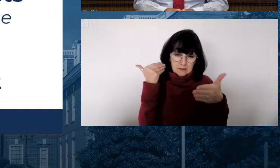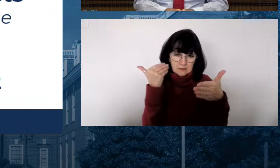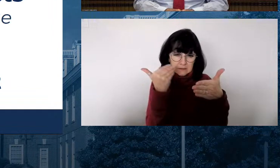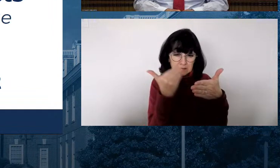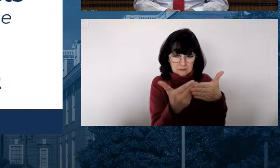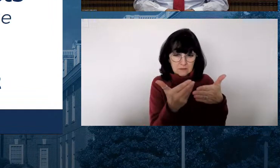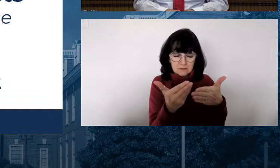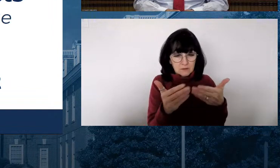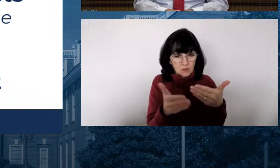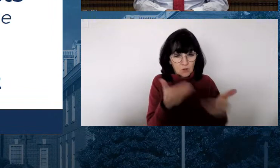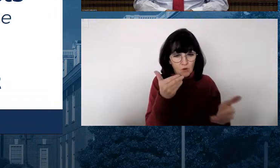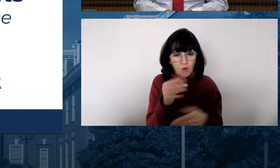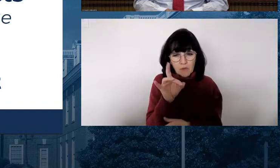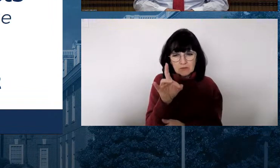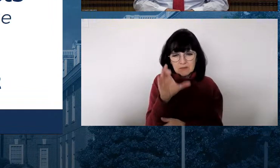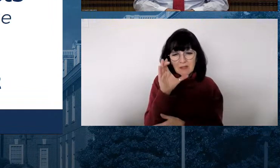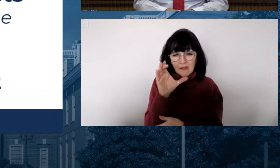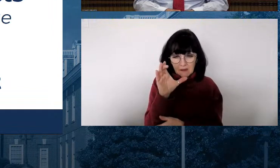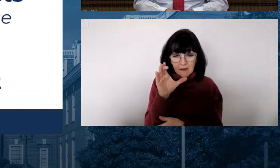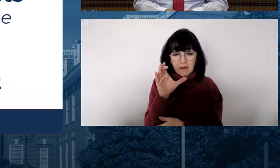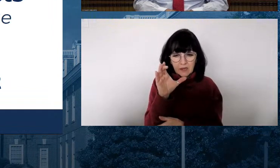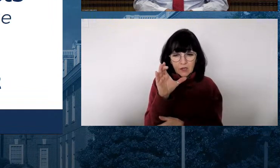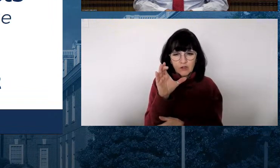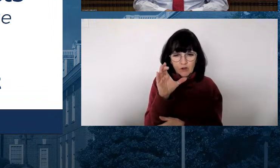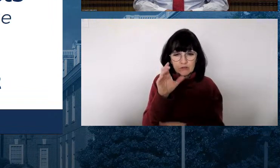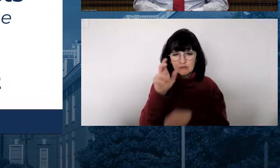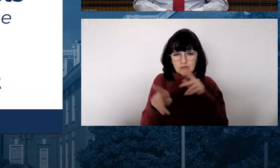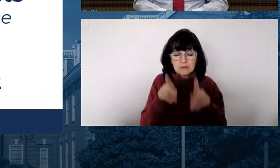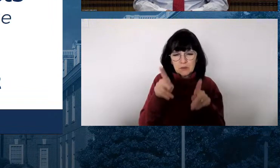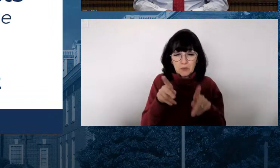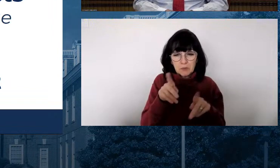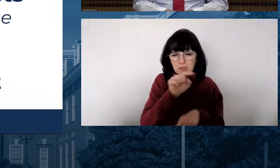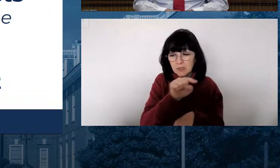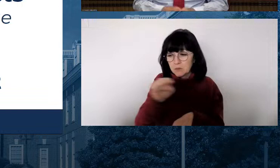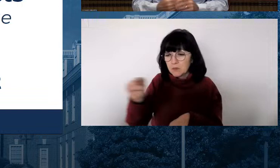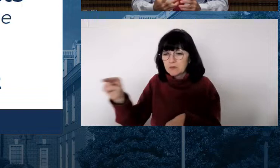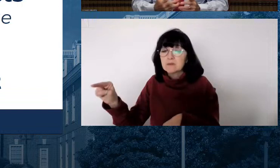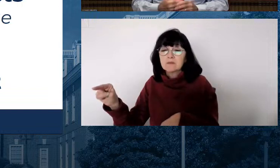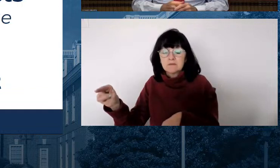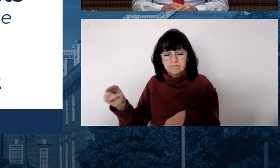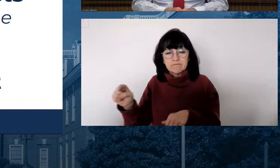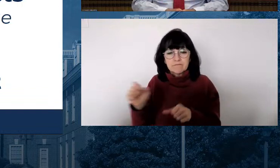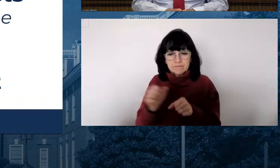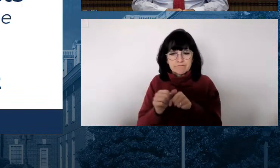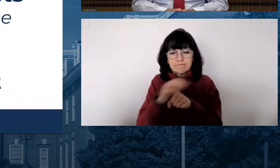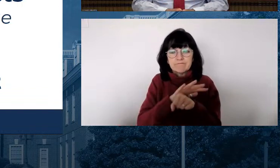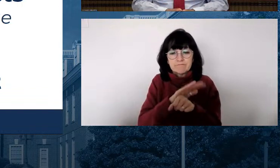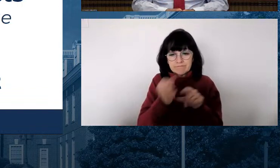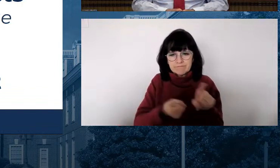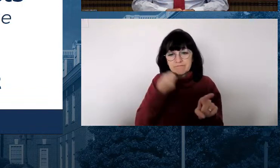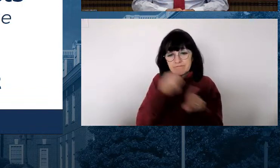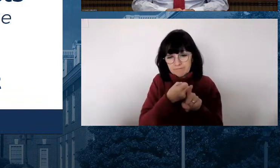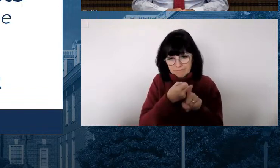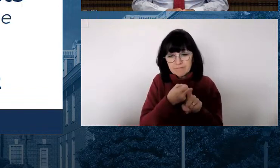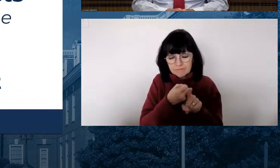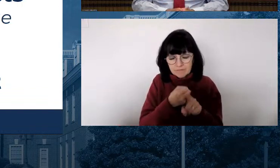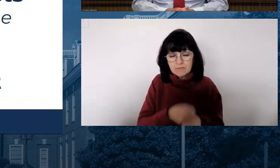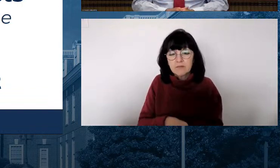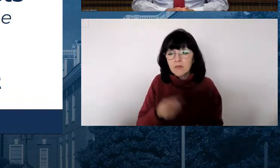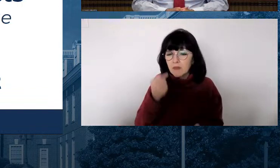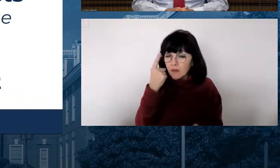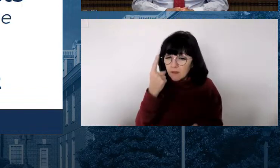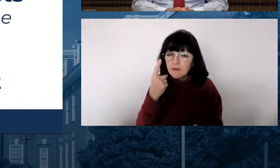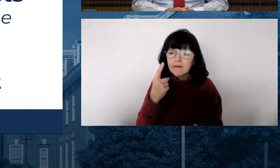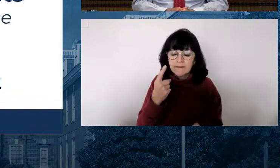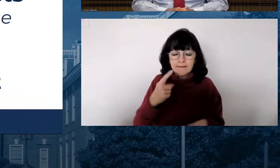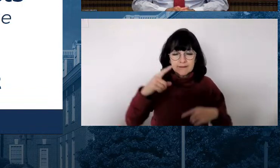on a 7-day moving average. Realize that those cases vary based on the testing that's done on a particular